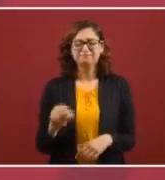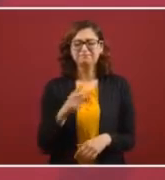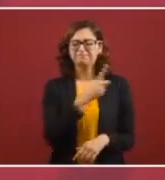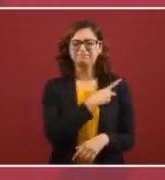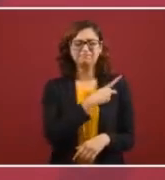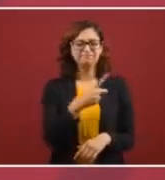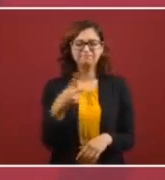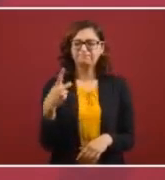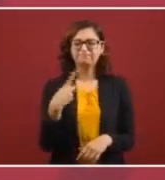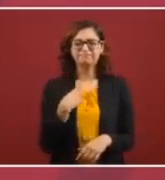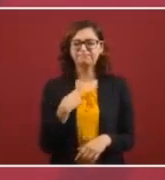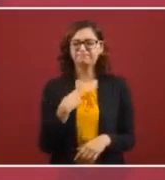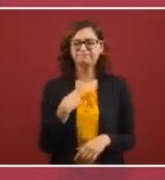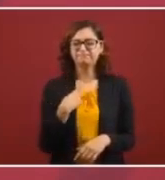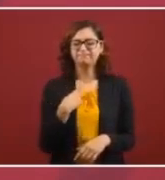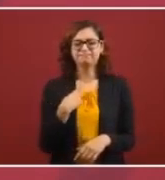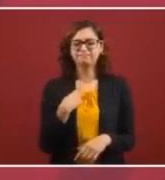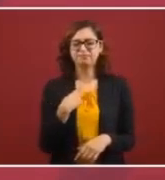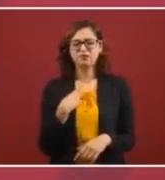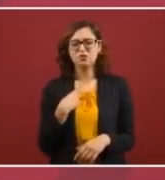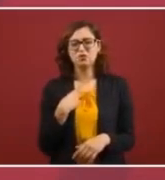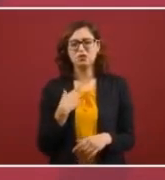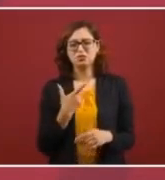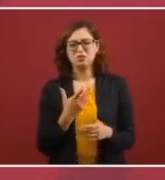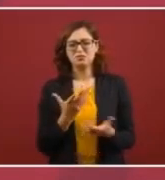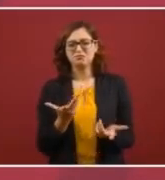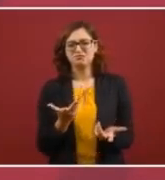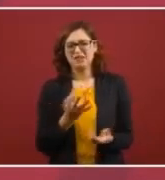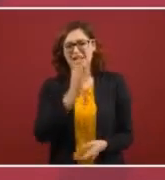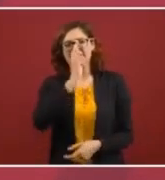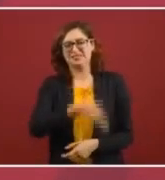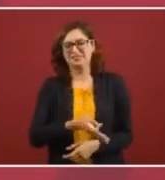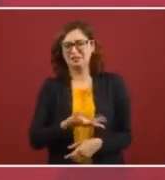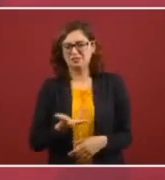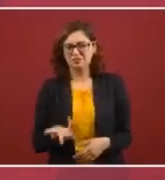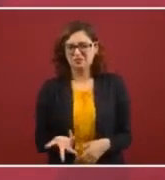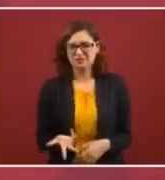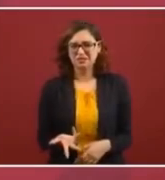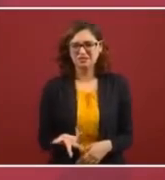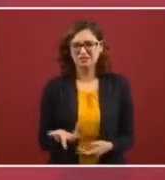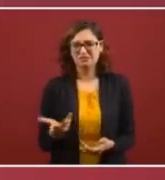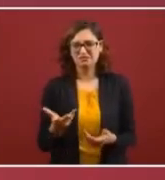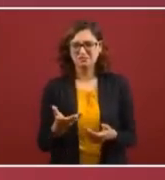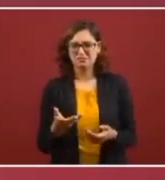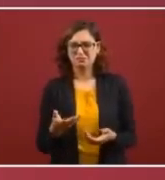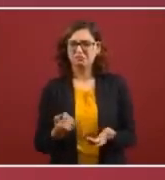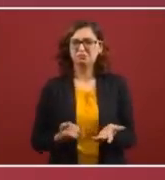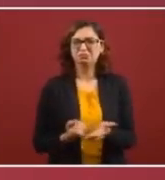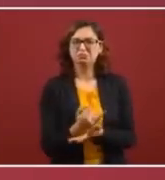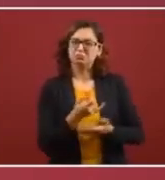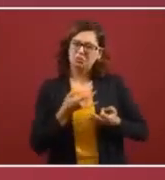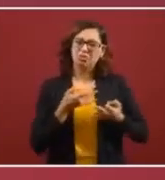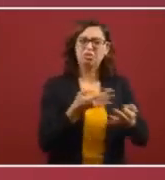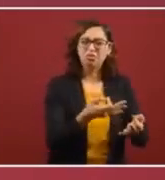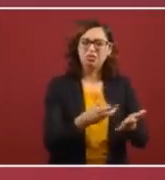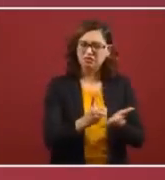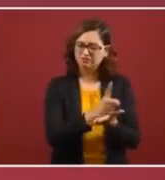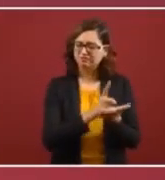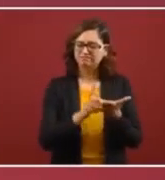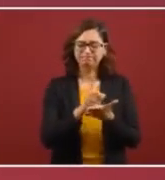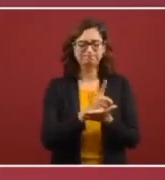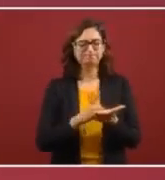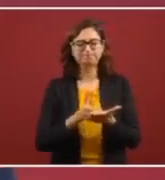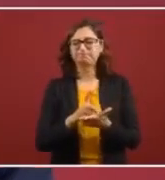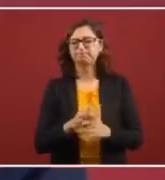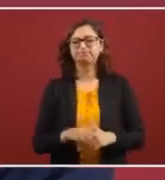De tomarse ese camino, that you should not take that road las drogas, of using drugs.